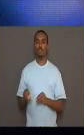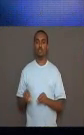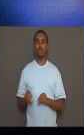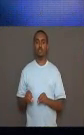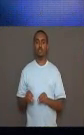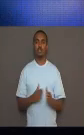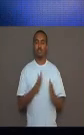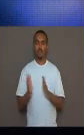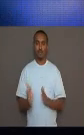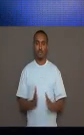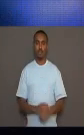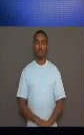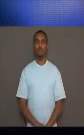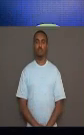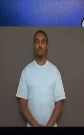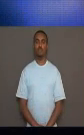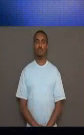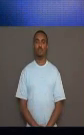Students, let's get ready.